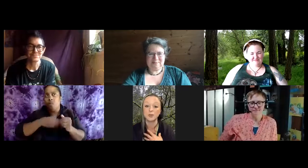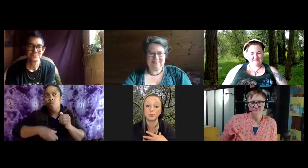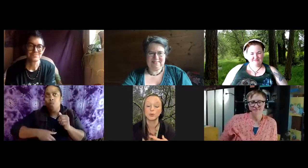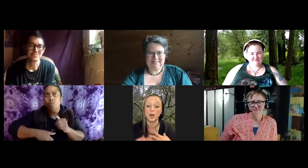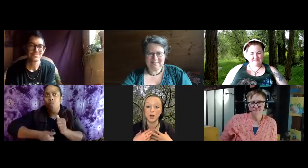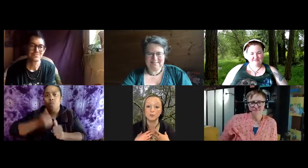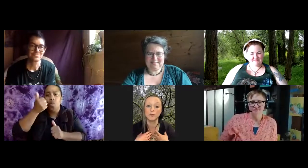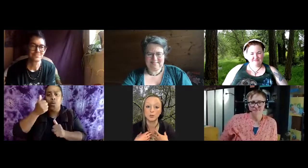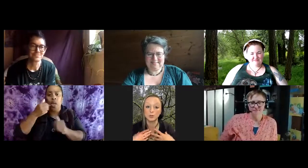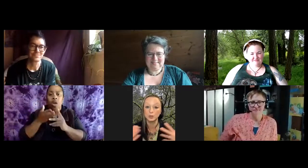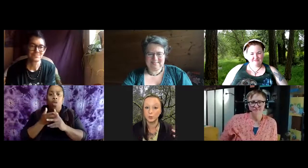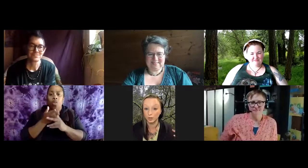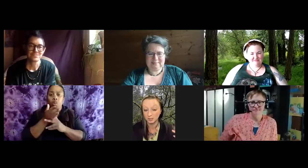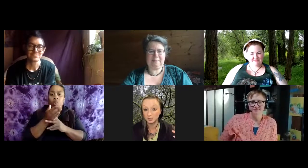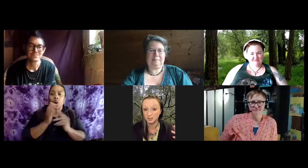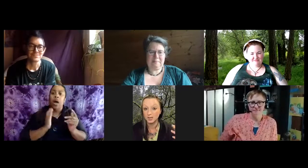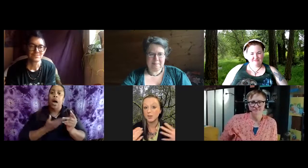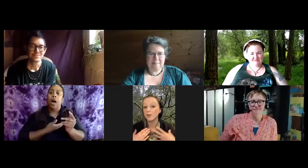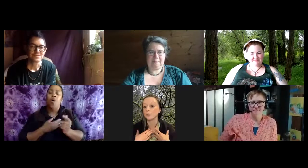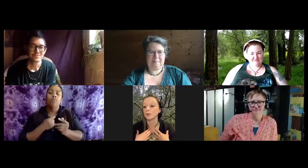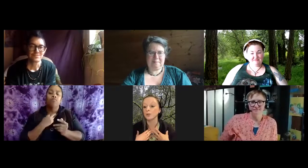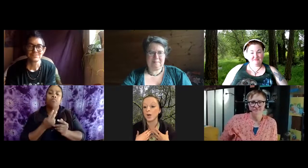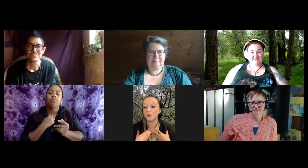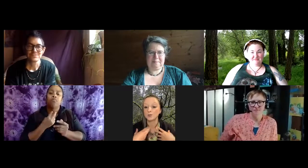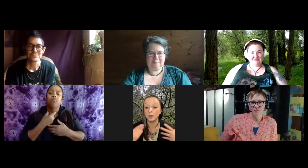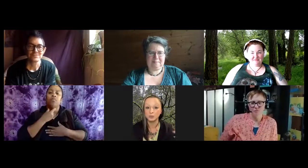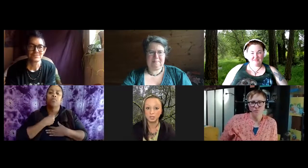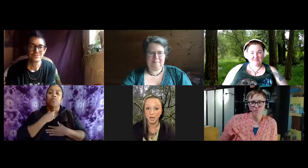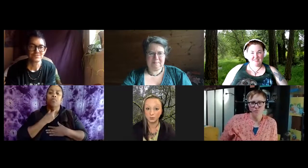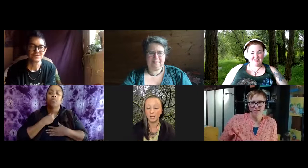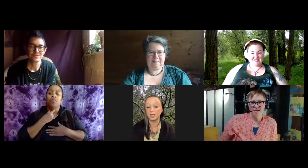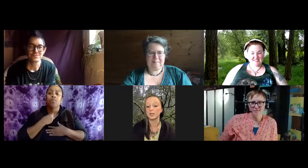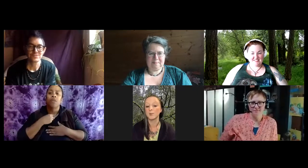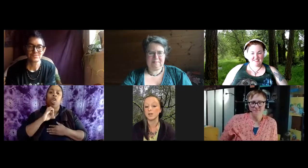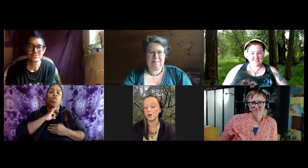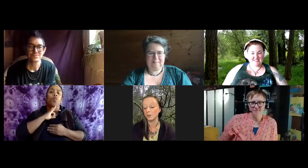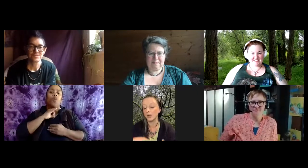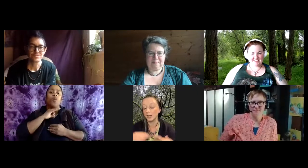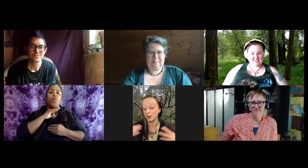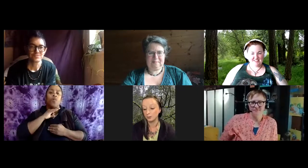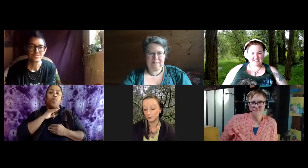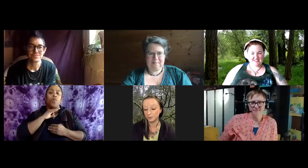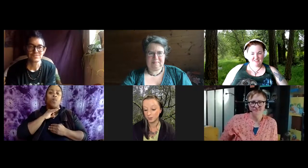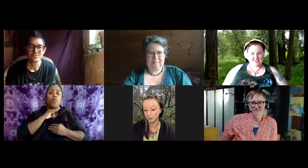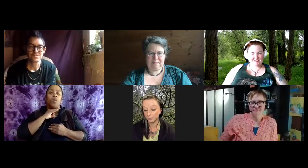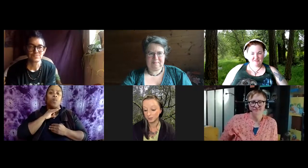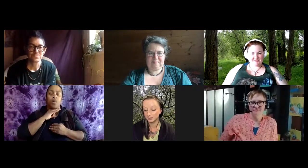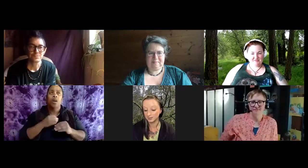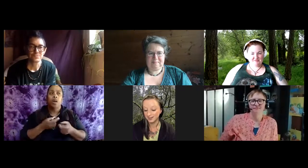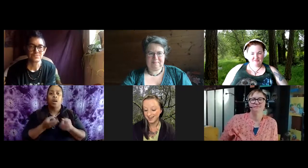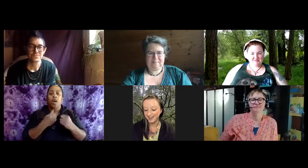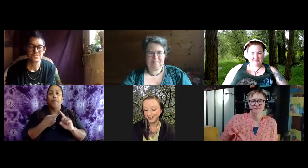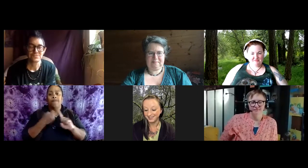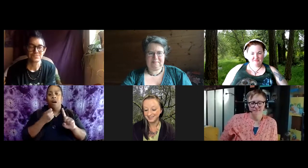actually through our vocal cords, through our throat chakra, and coming all the way up from our